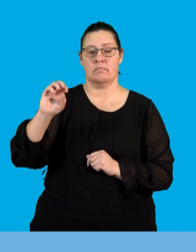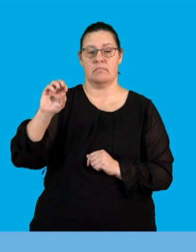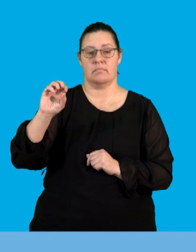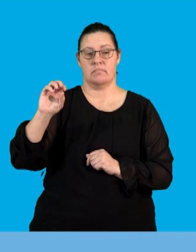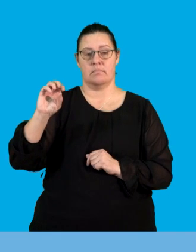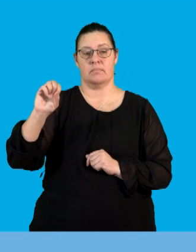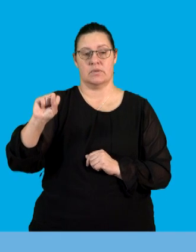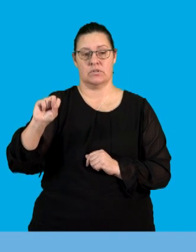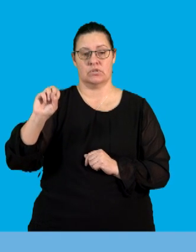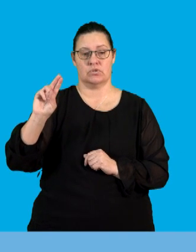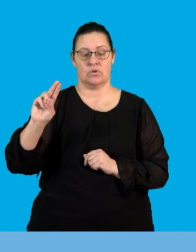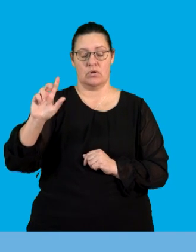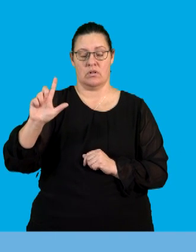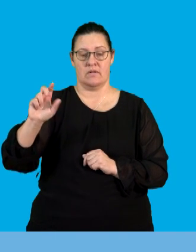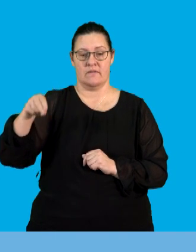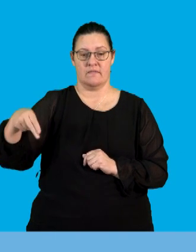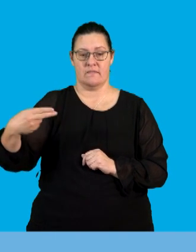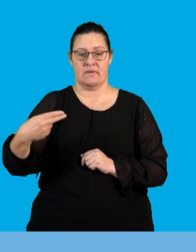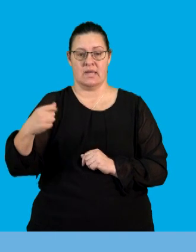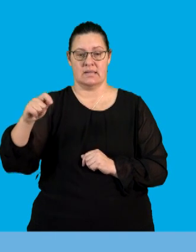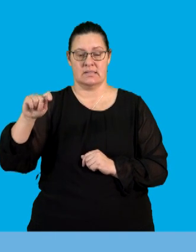It's lithium sulfate